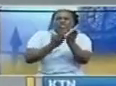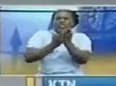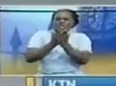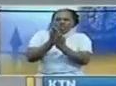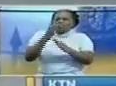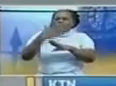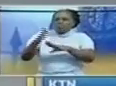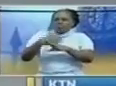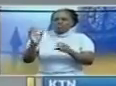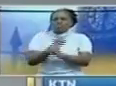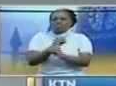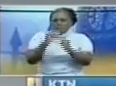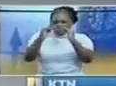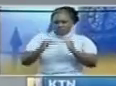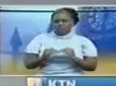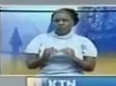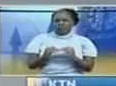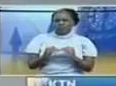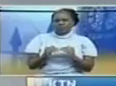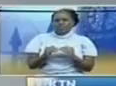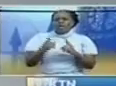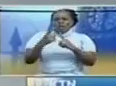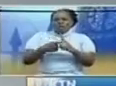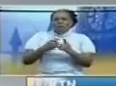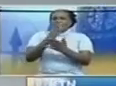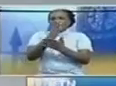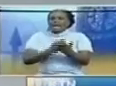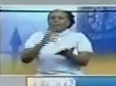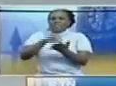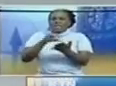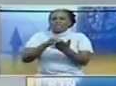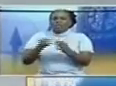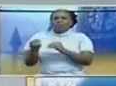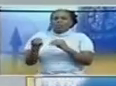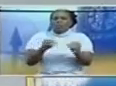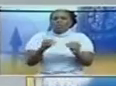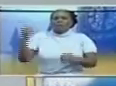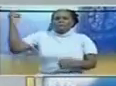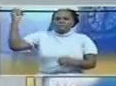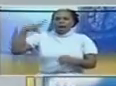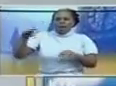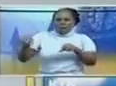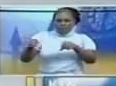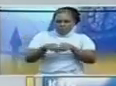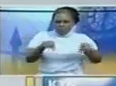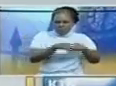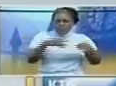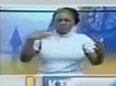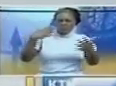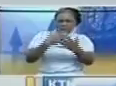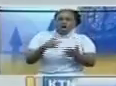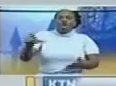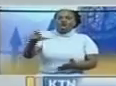minimum wastage. From the substation, it flows on the power lines and reaches local substations